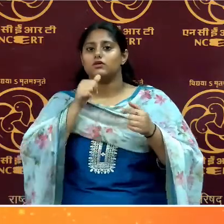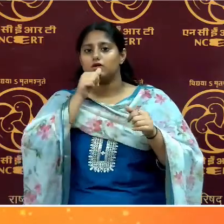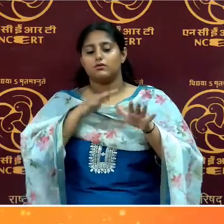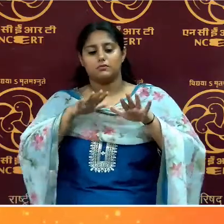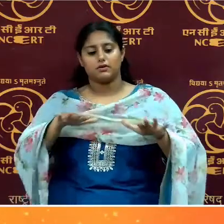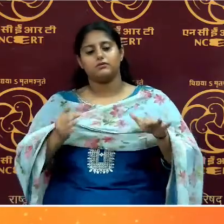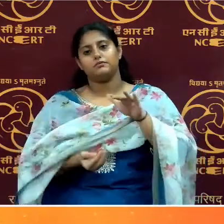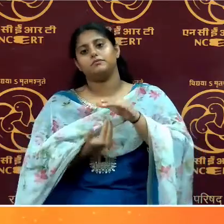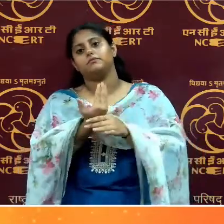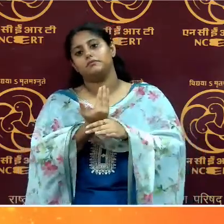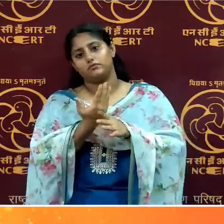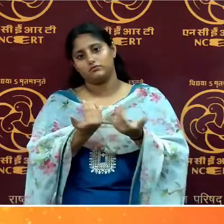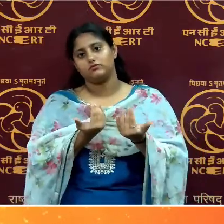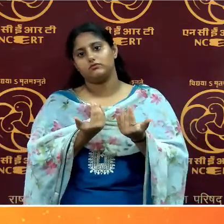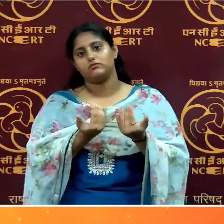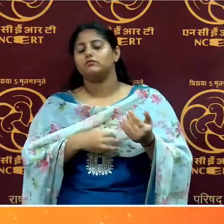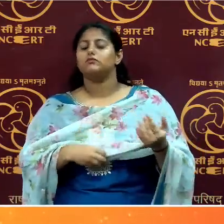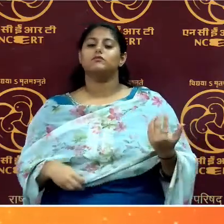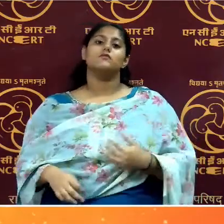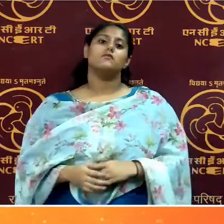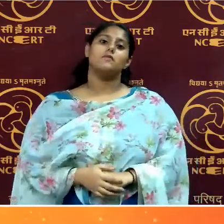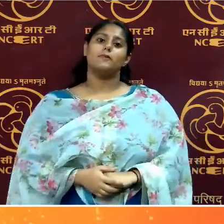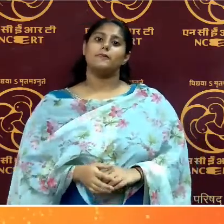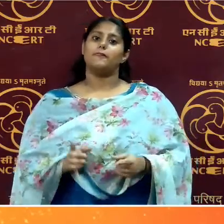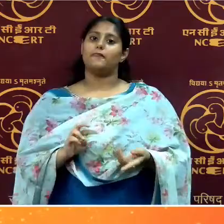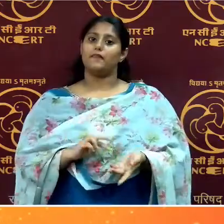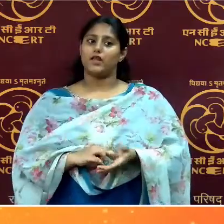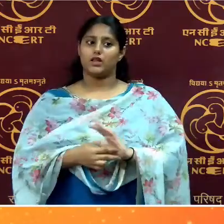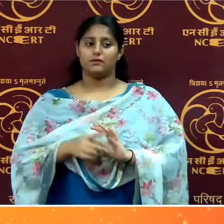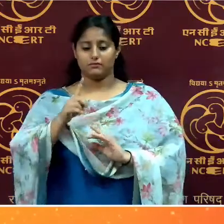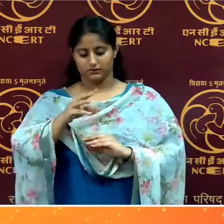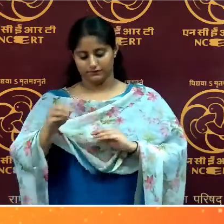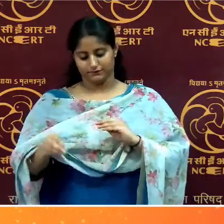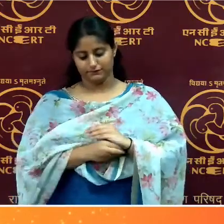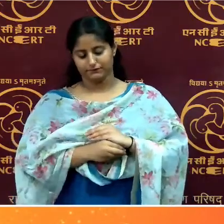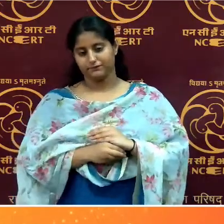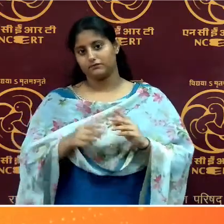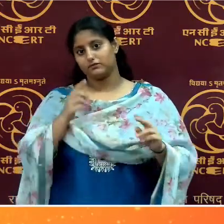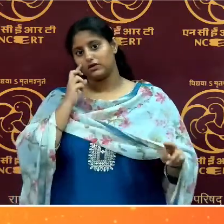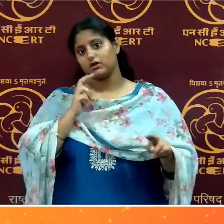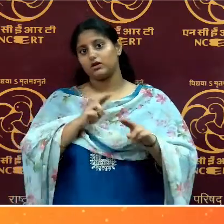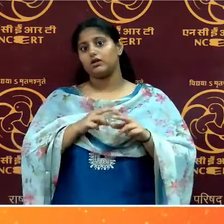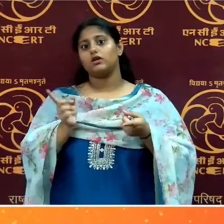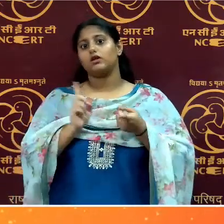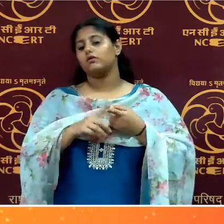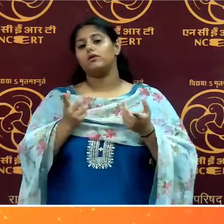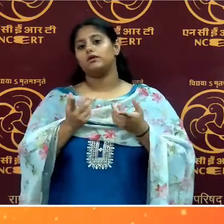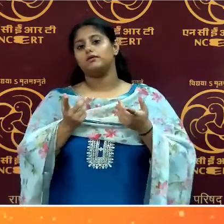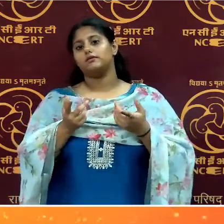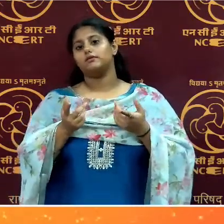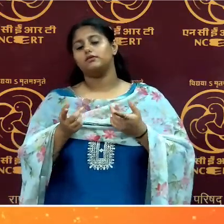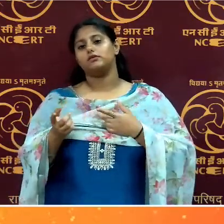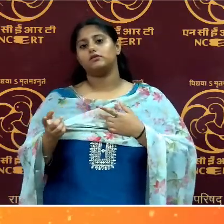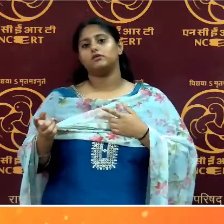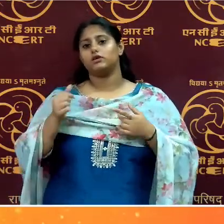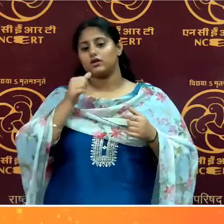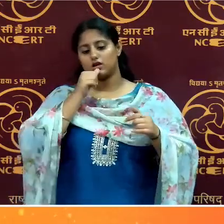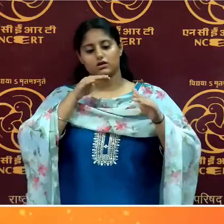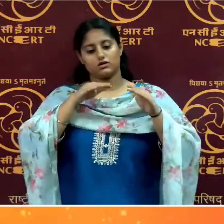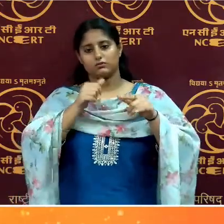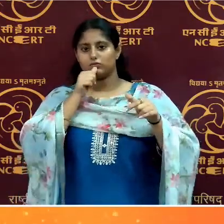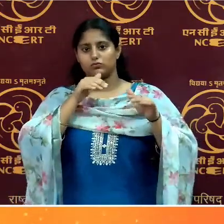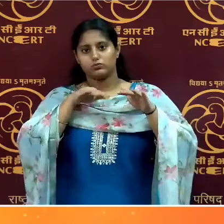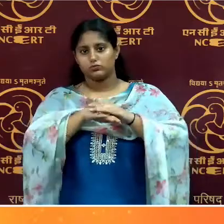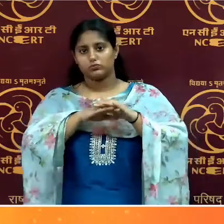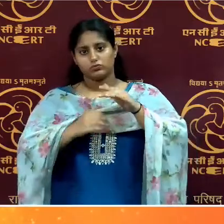liquid. Okay. So one more thing is why it is happening. The cause is what? The liquid is exerting pressure